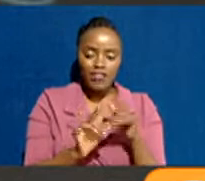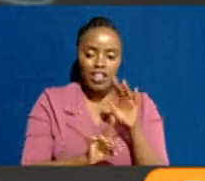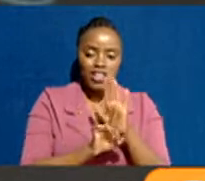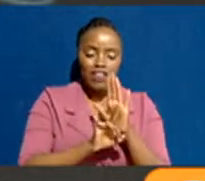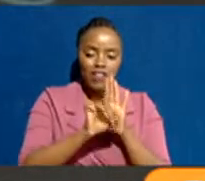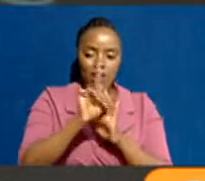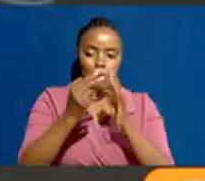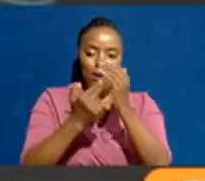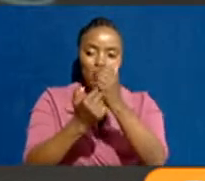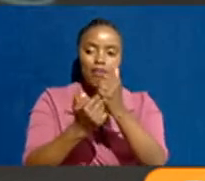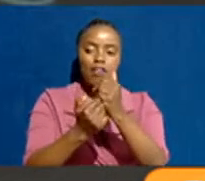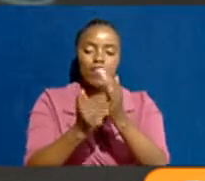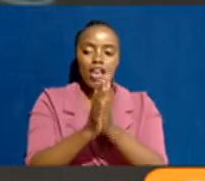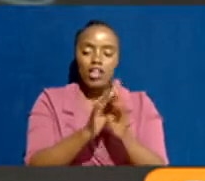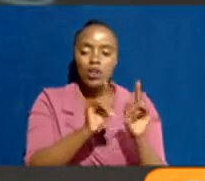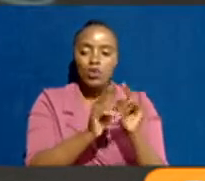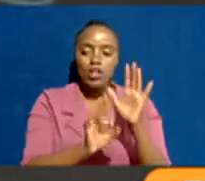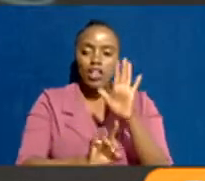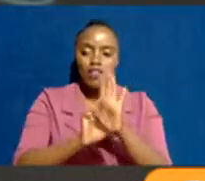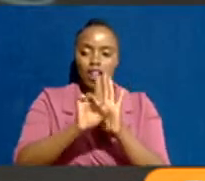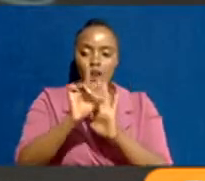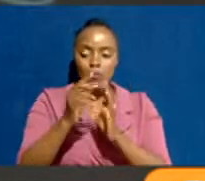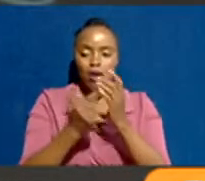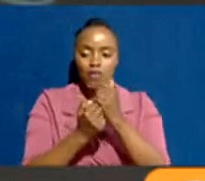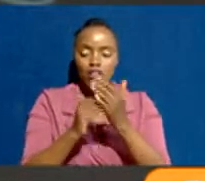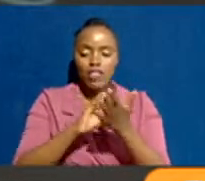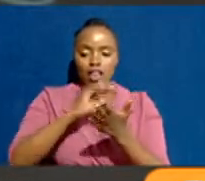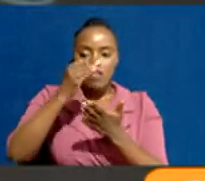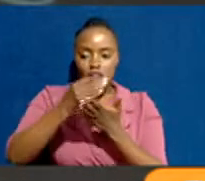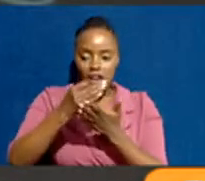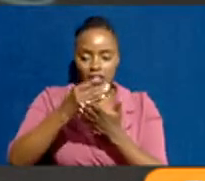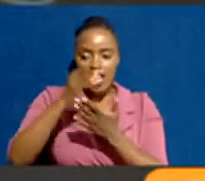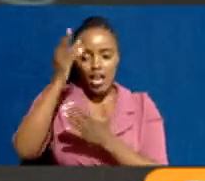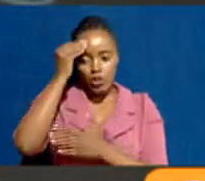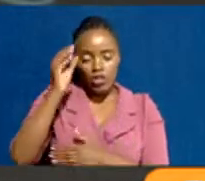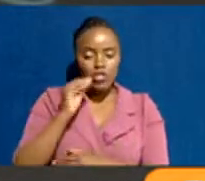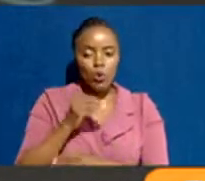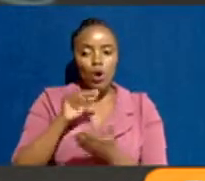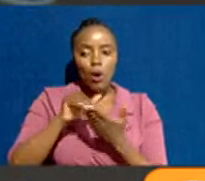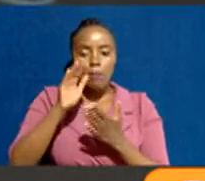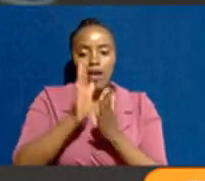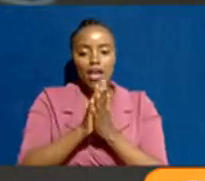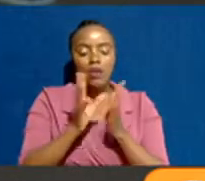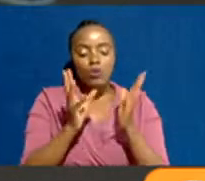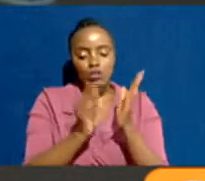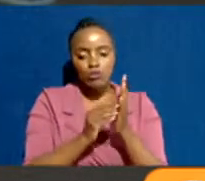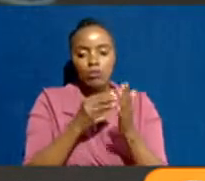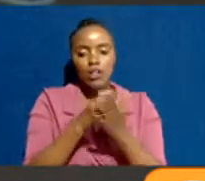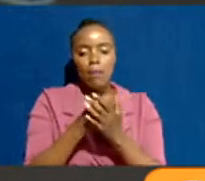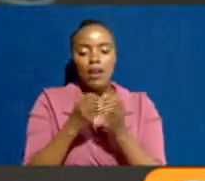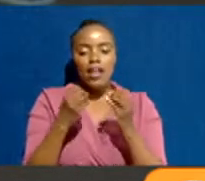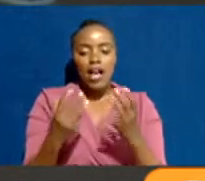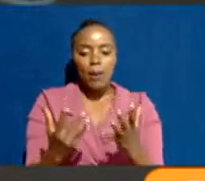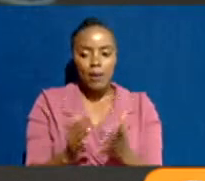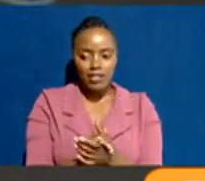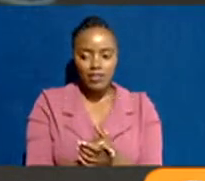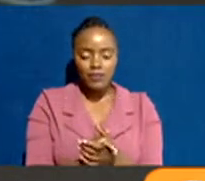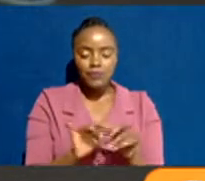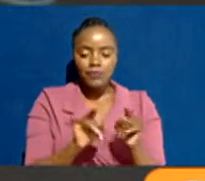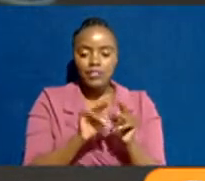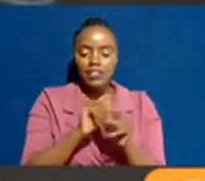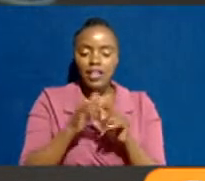Development partners, and by the way, development partners fund our education heavily, are going to put in this much. The gap